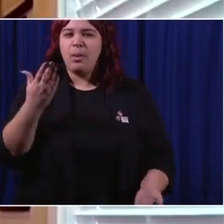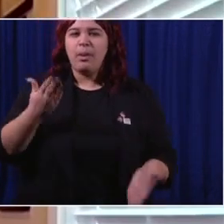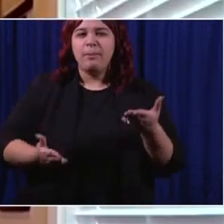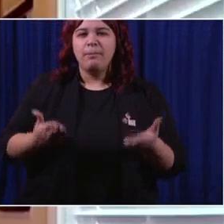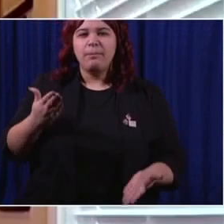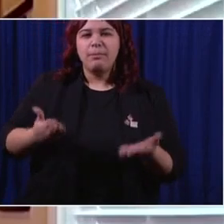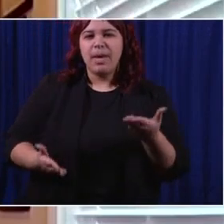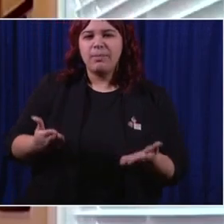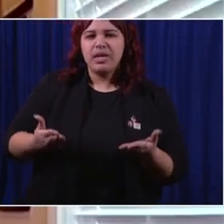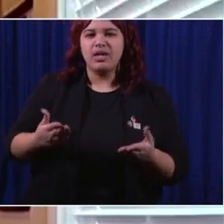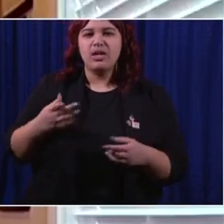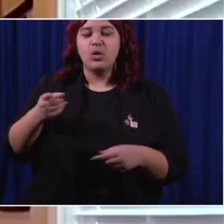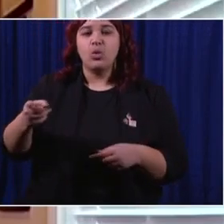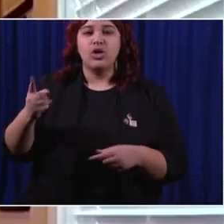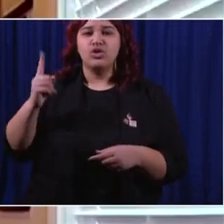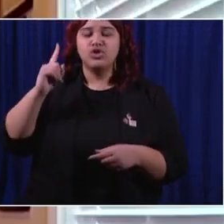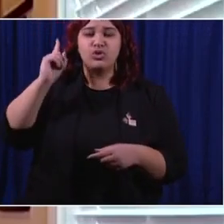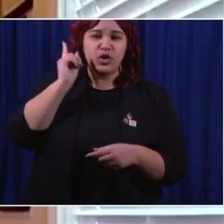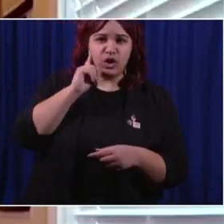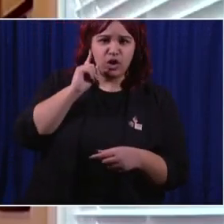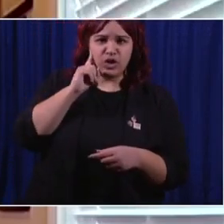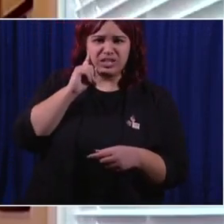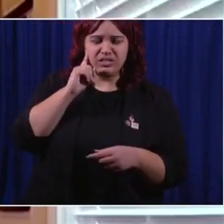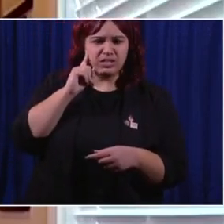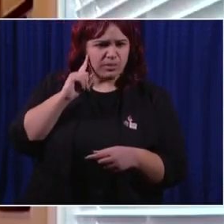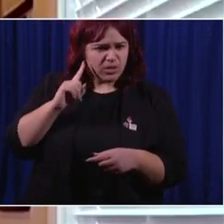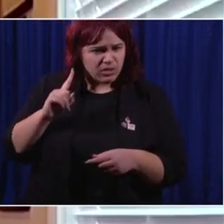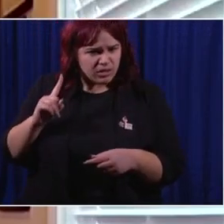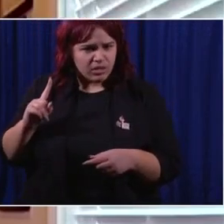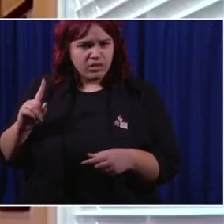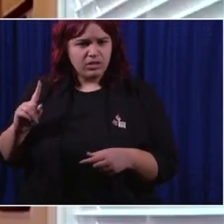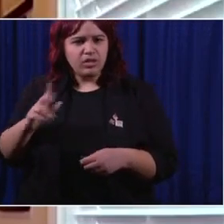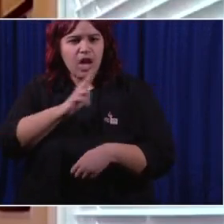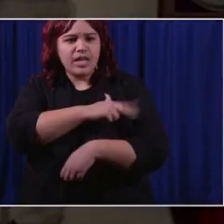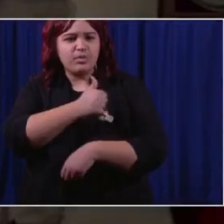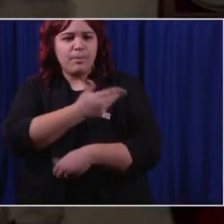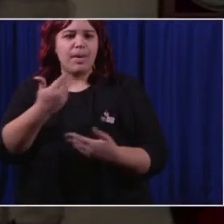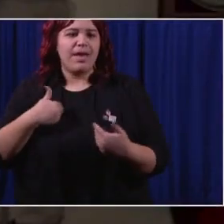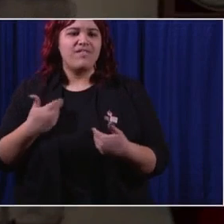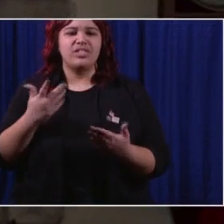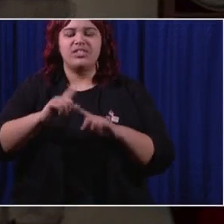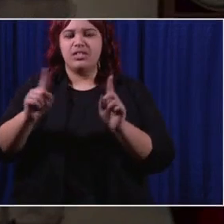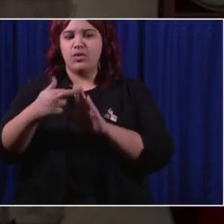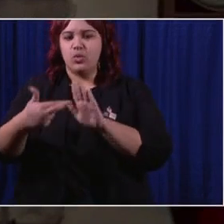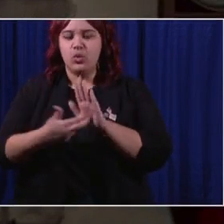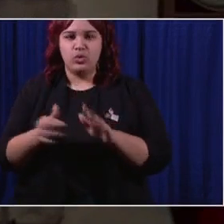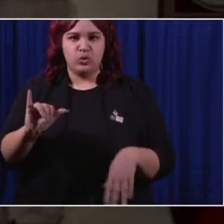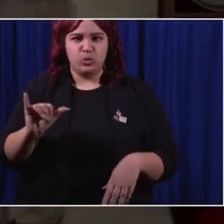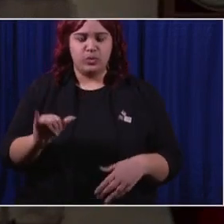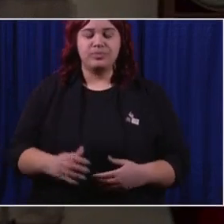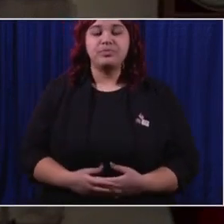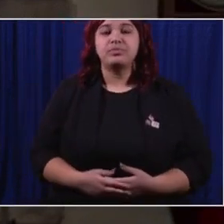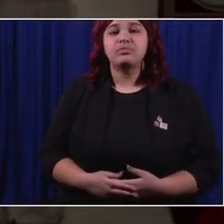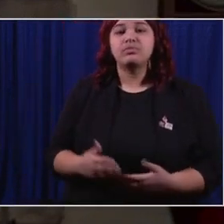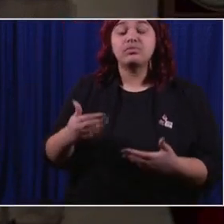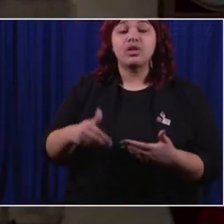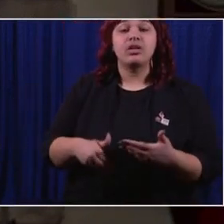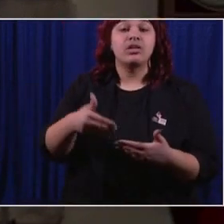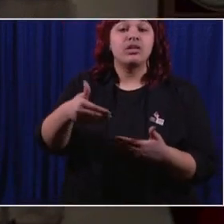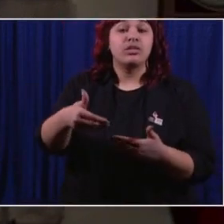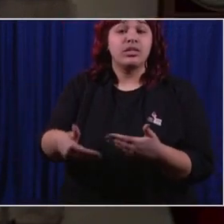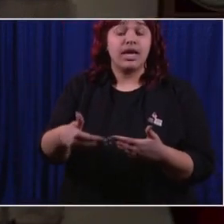to that, but no, I don't have information about your specific question. Next question is Jack